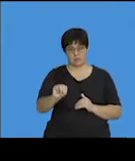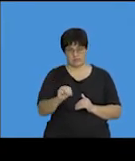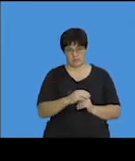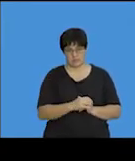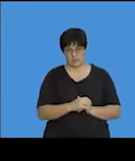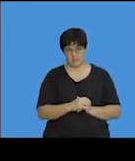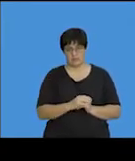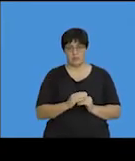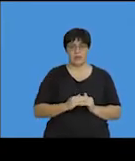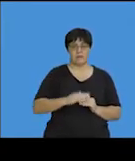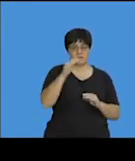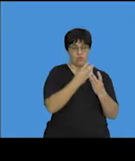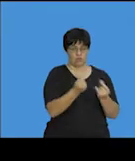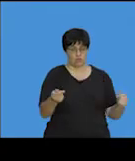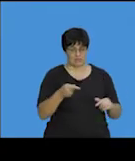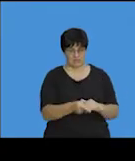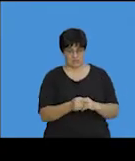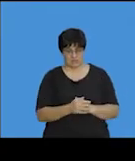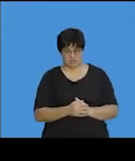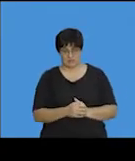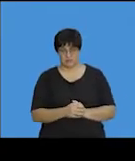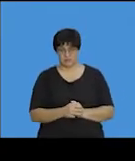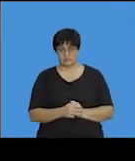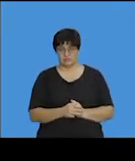2,551,02 meters above the ground.